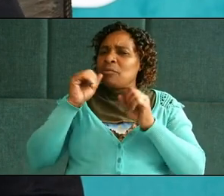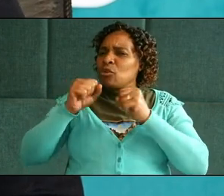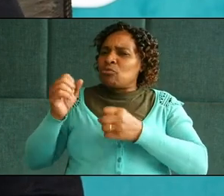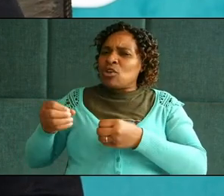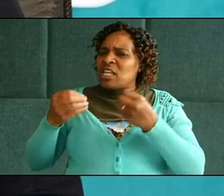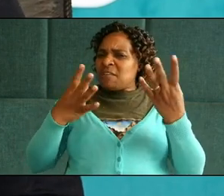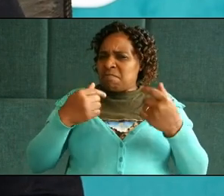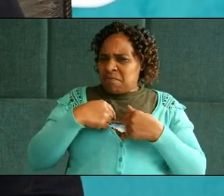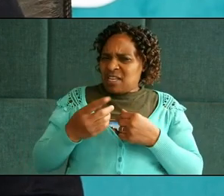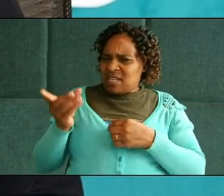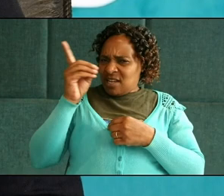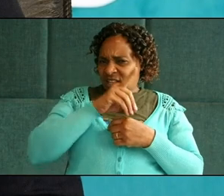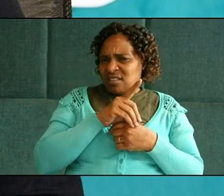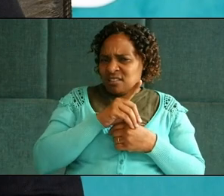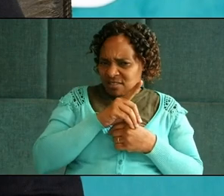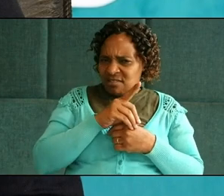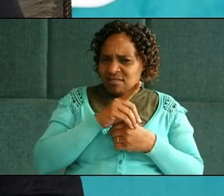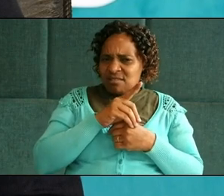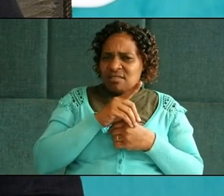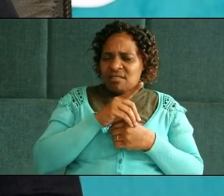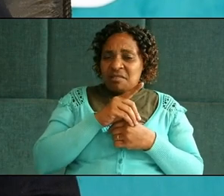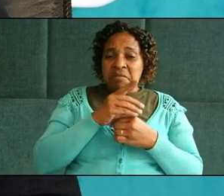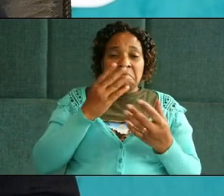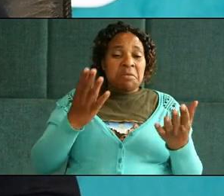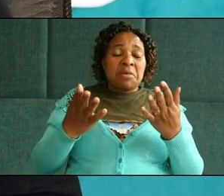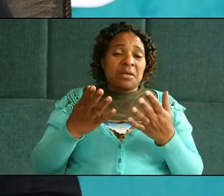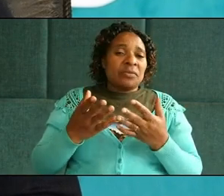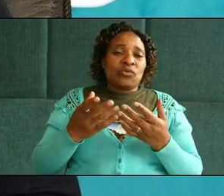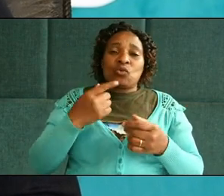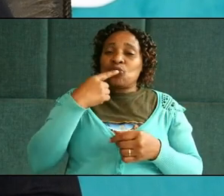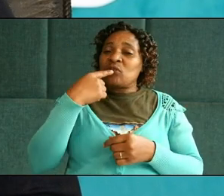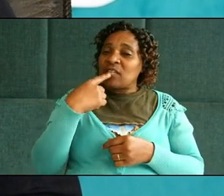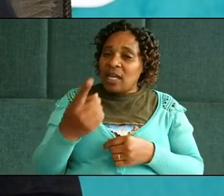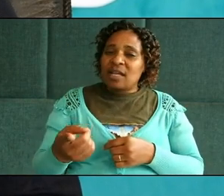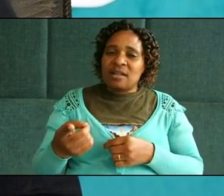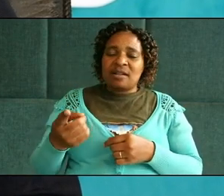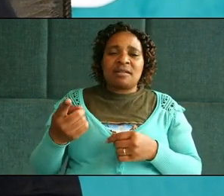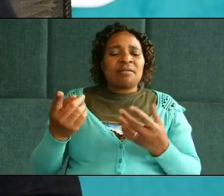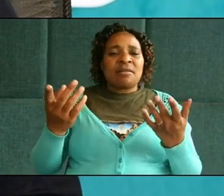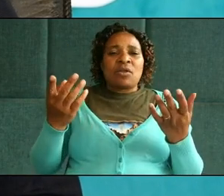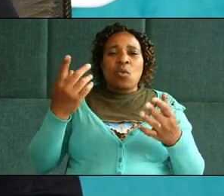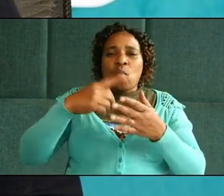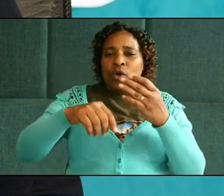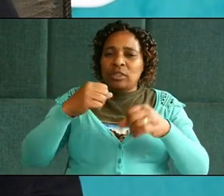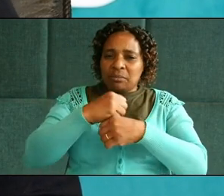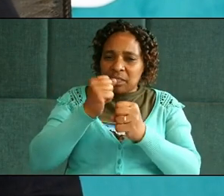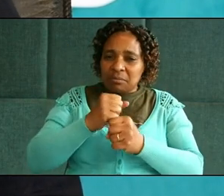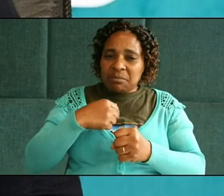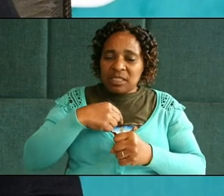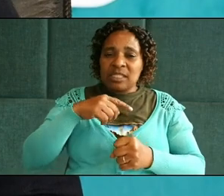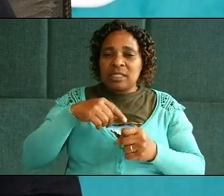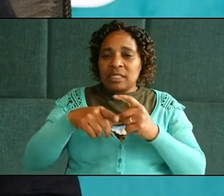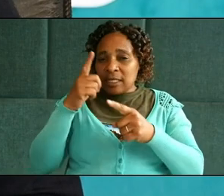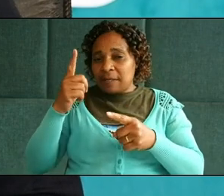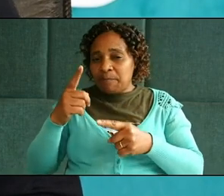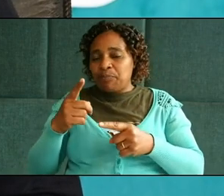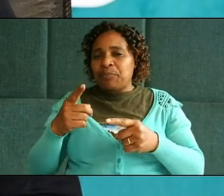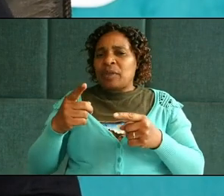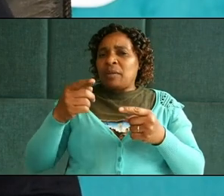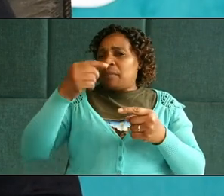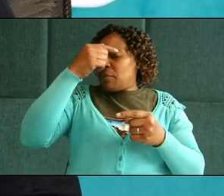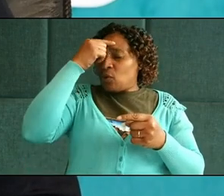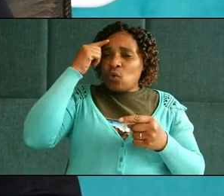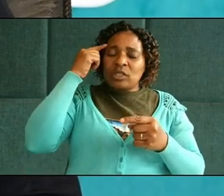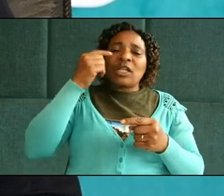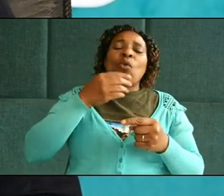me days to whether test whether it is right? As long as they think I killed the person, they want me